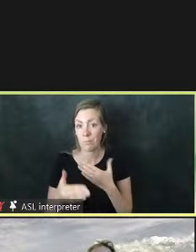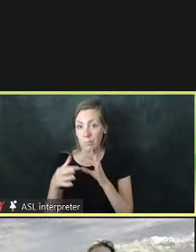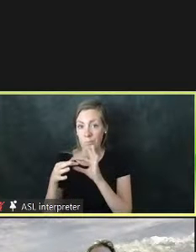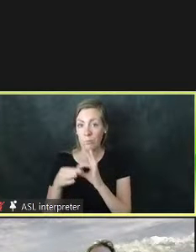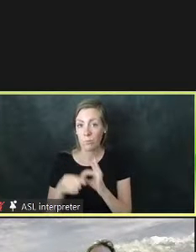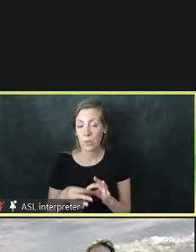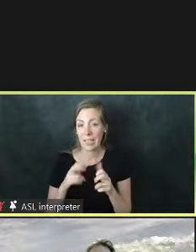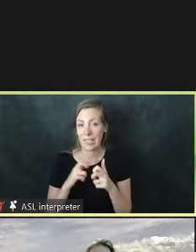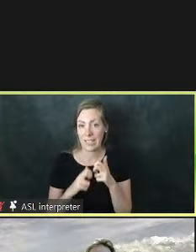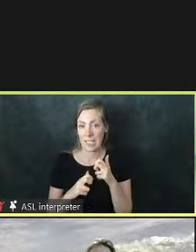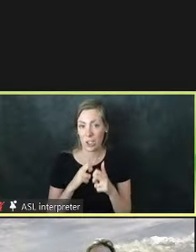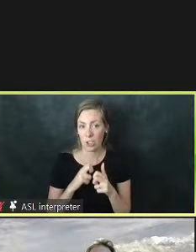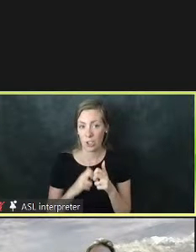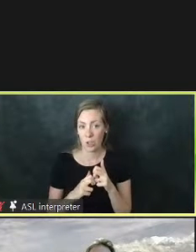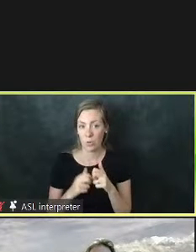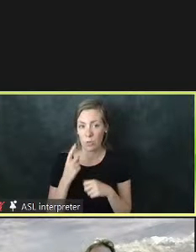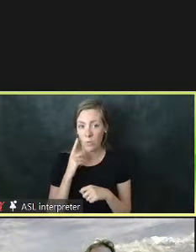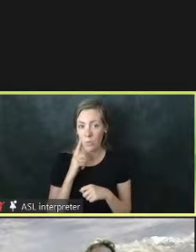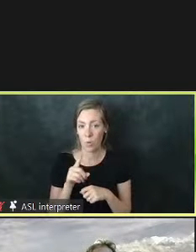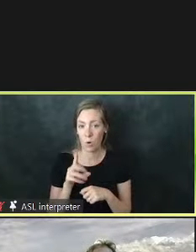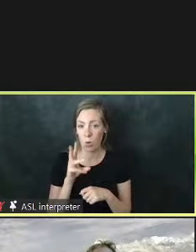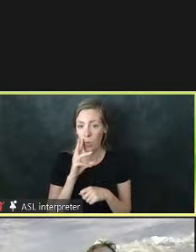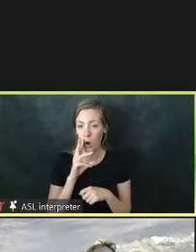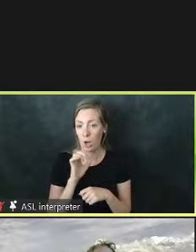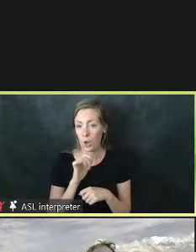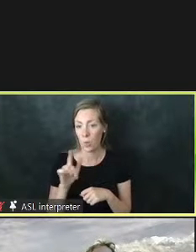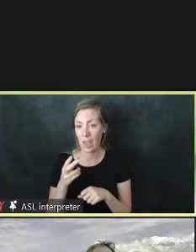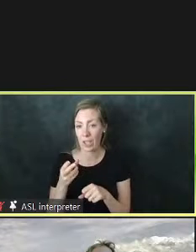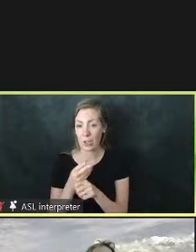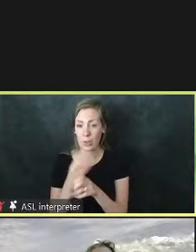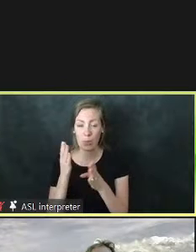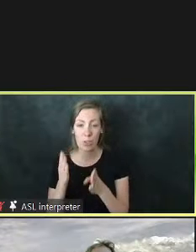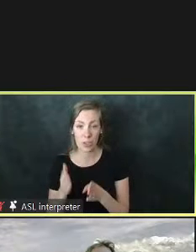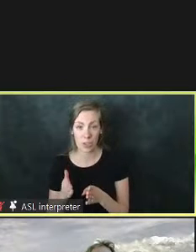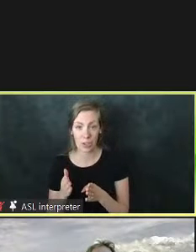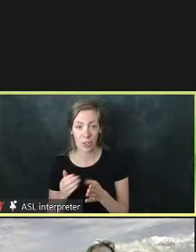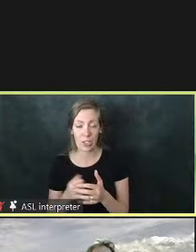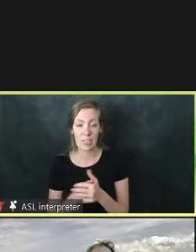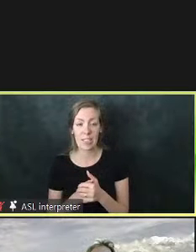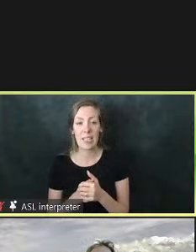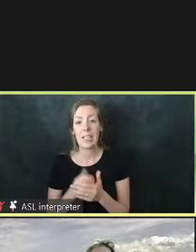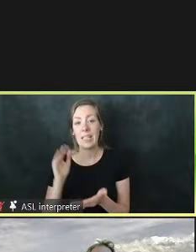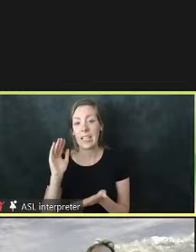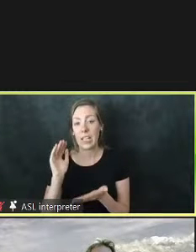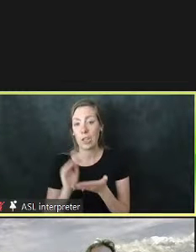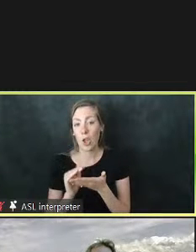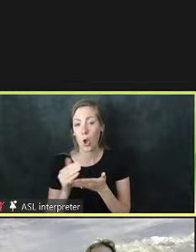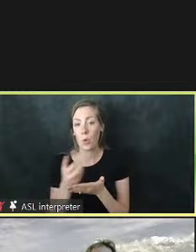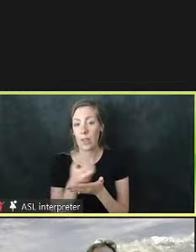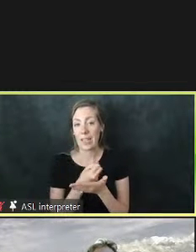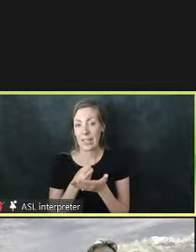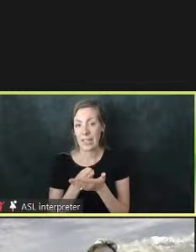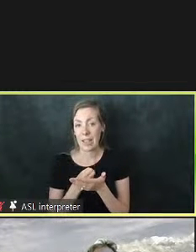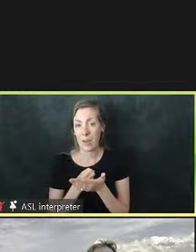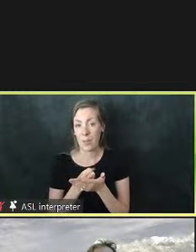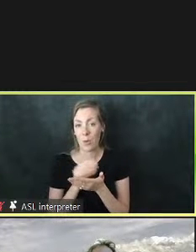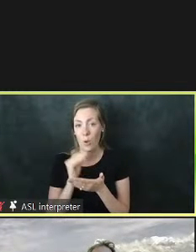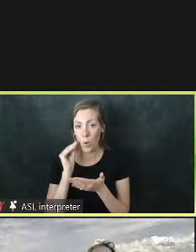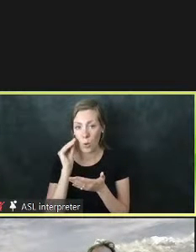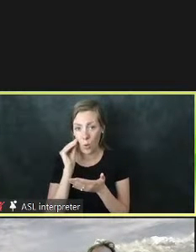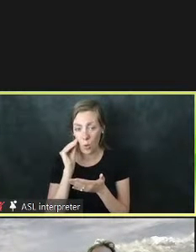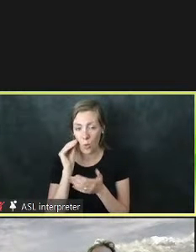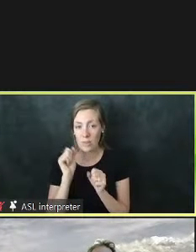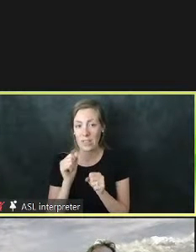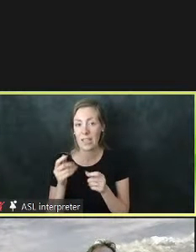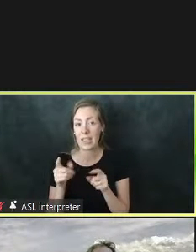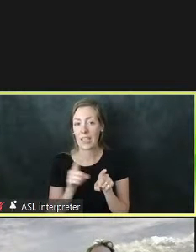que ver contamination con issues for situaciones relacionadas con users la in sequía, ya sea como para los que buscan pozos households. It can also o serve